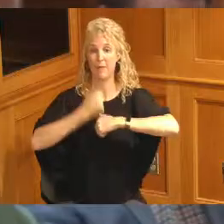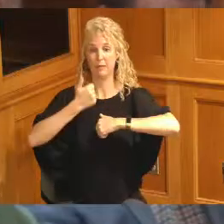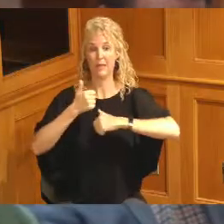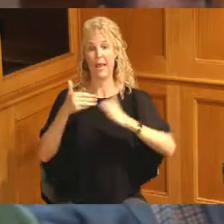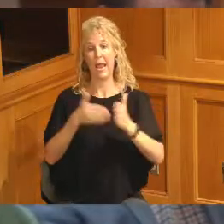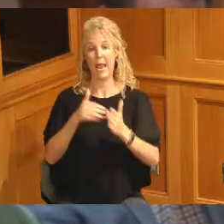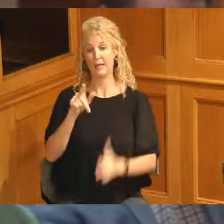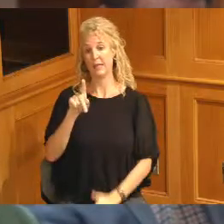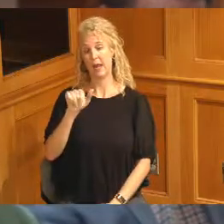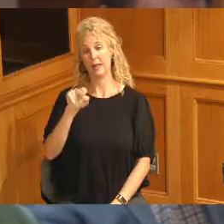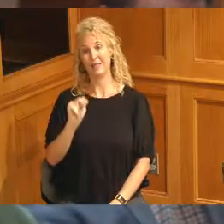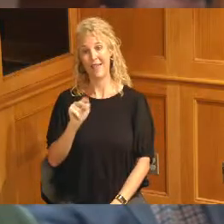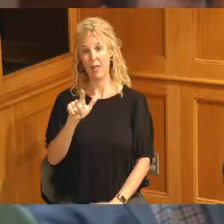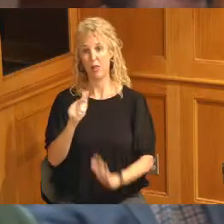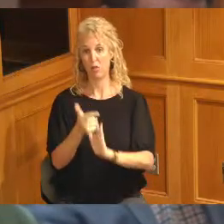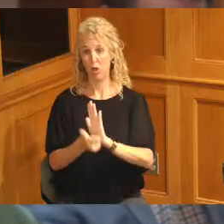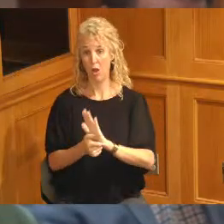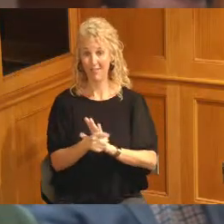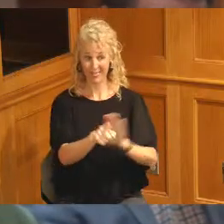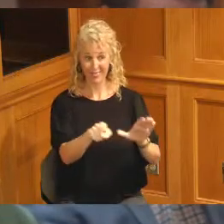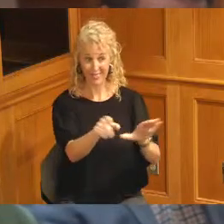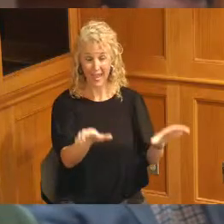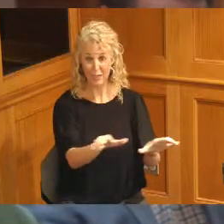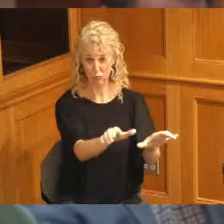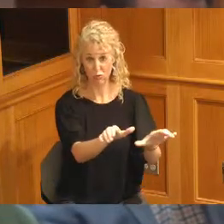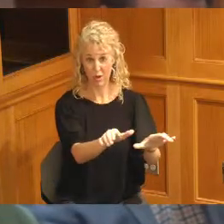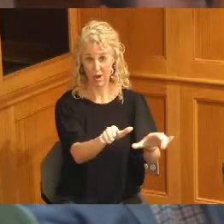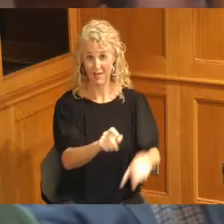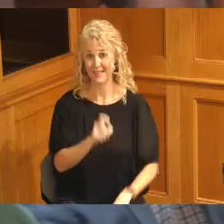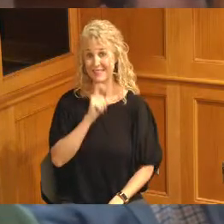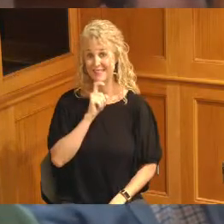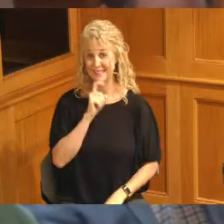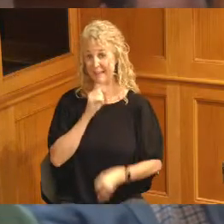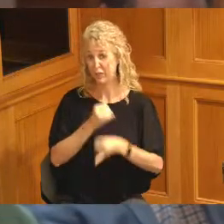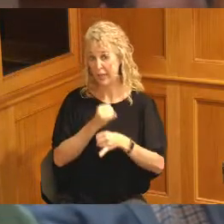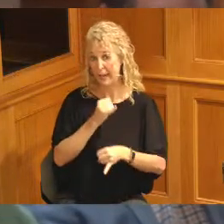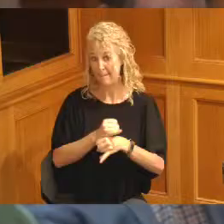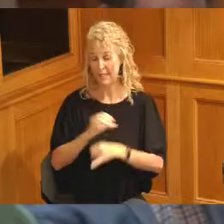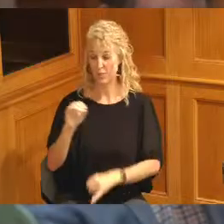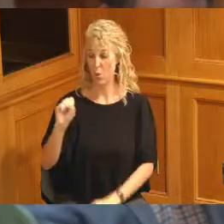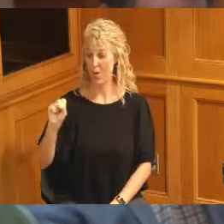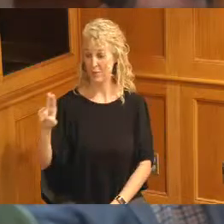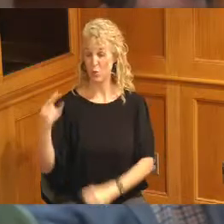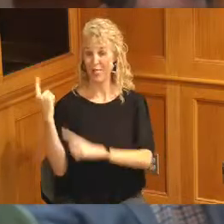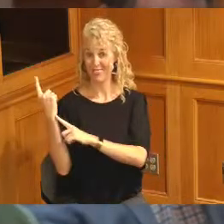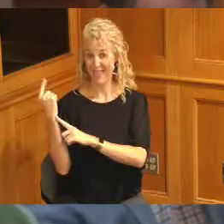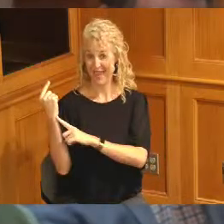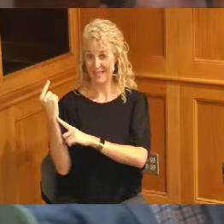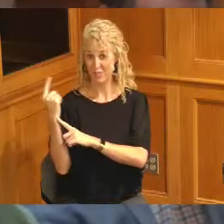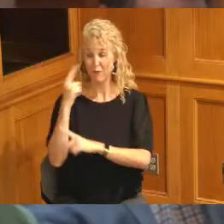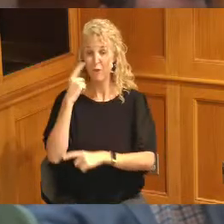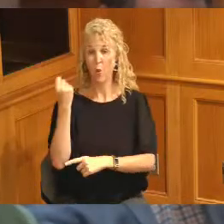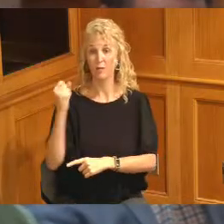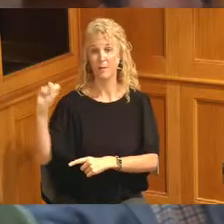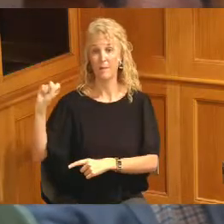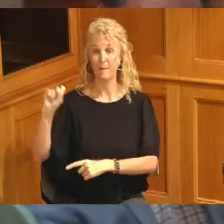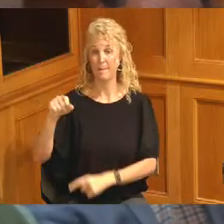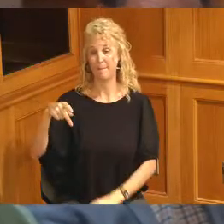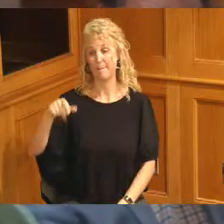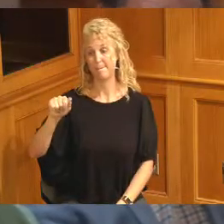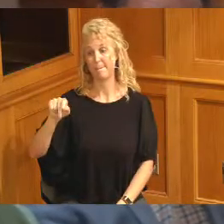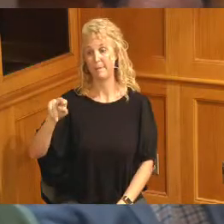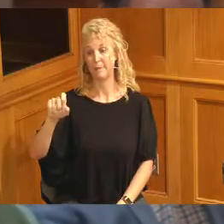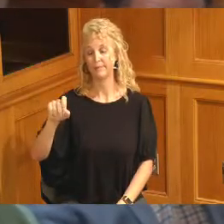law. They tried to do it with Xavier and OSU last year for Palestine protests. How the